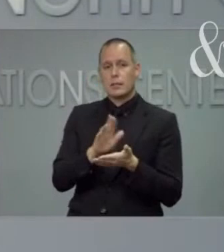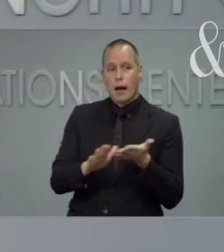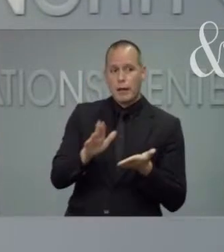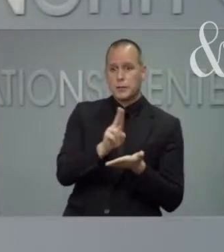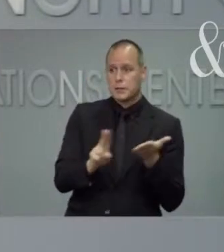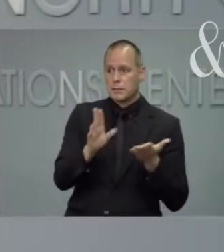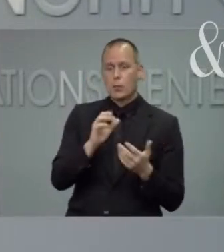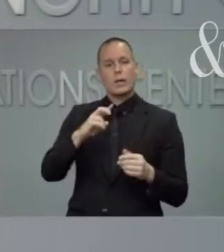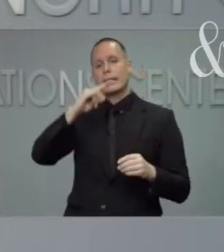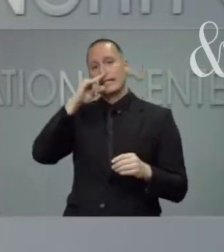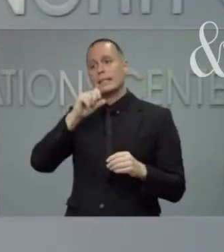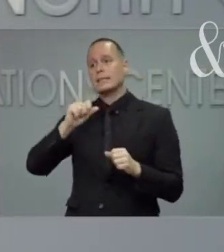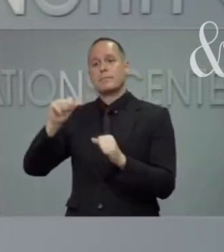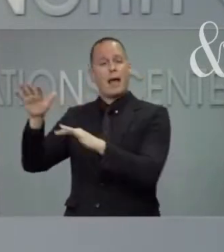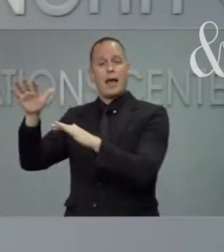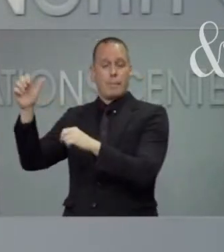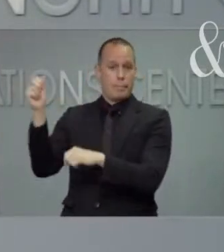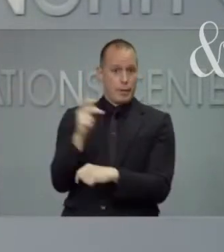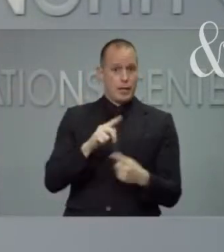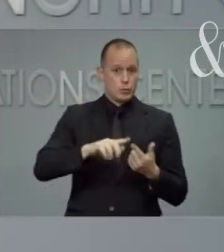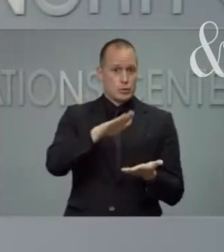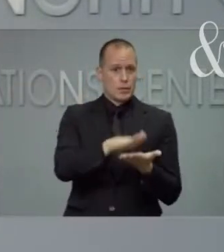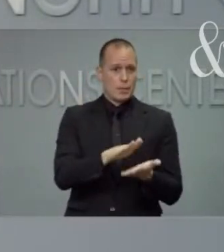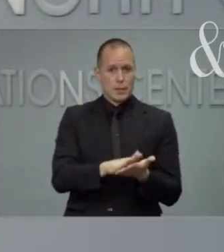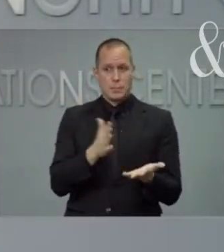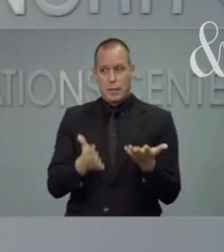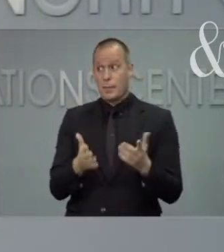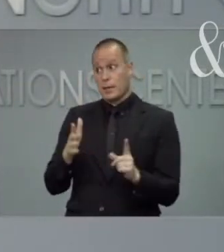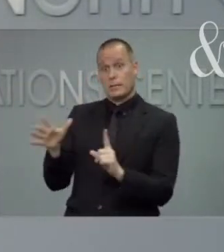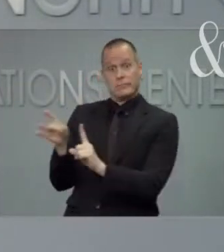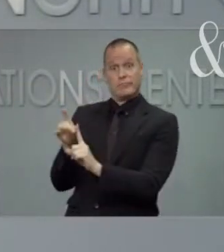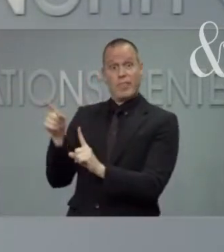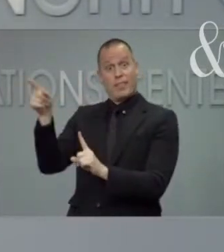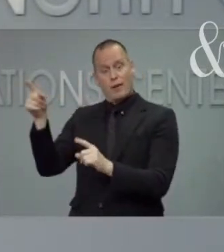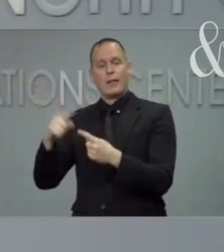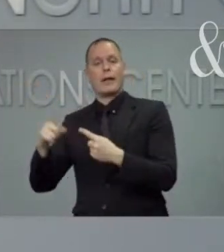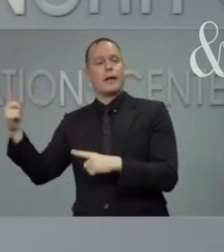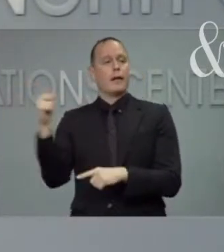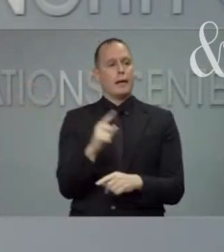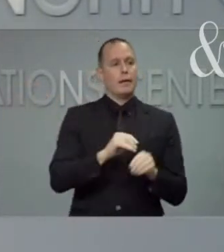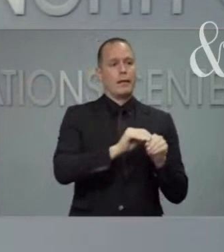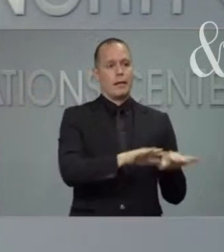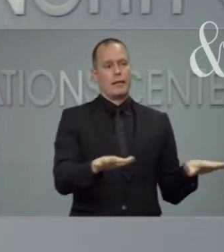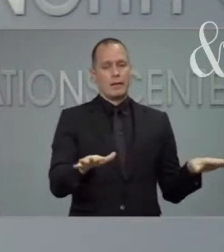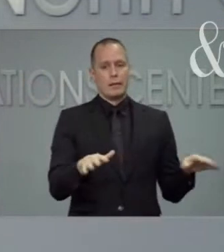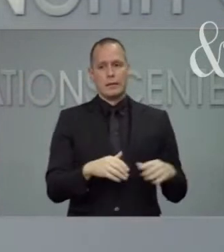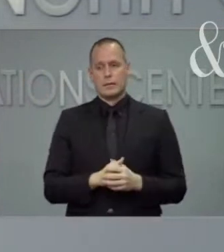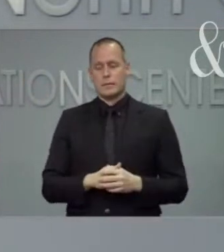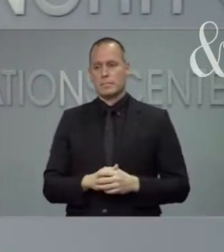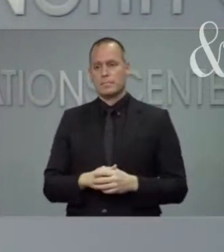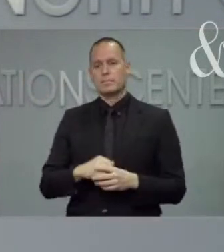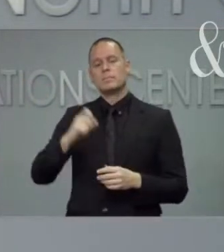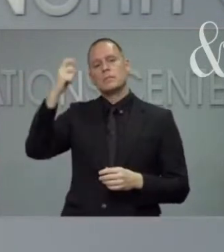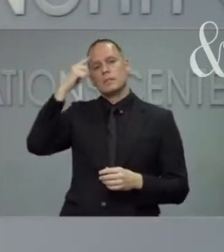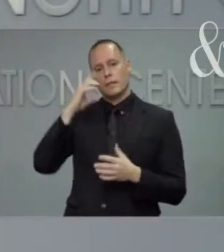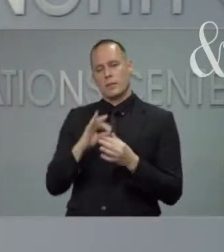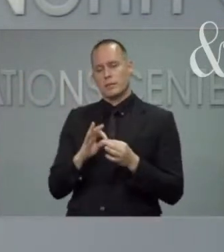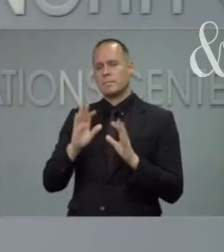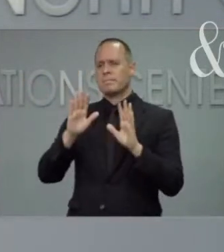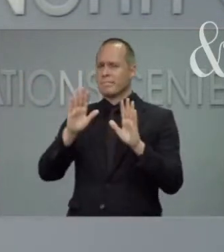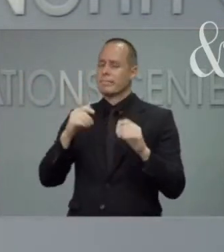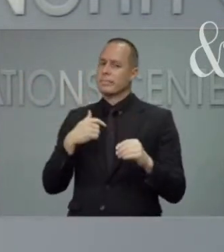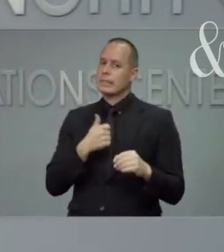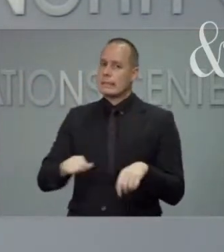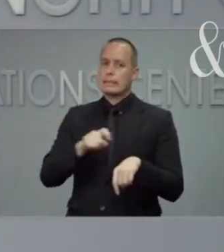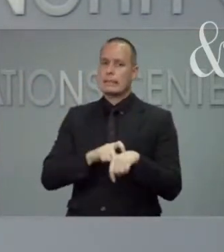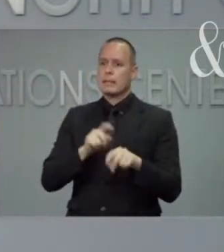in general coming back to campus that may have been exposed? We're concerned anytime that people gather